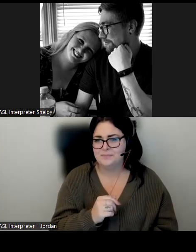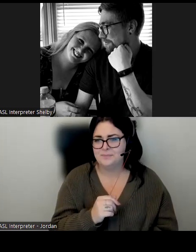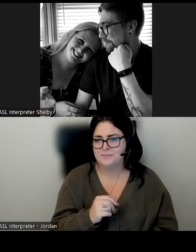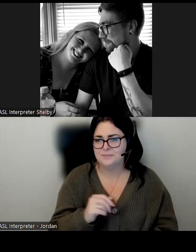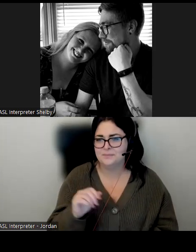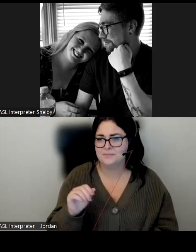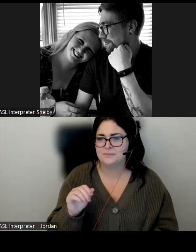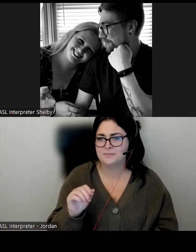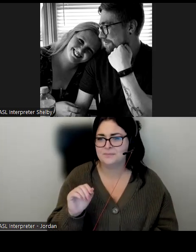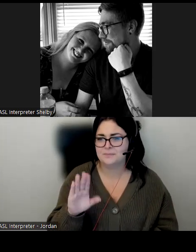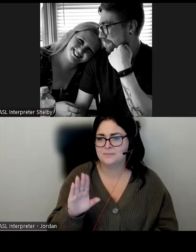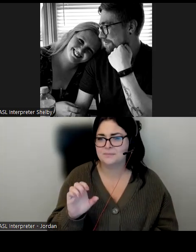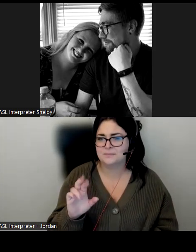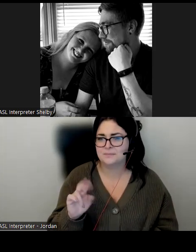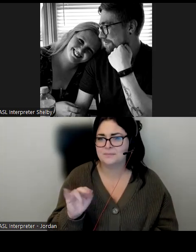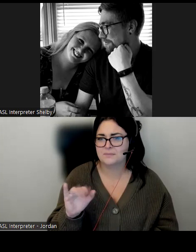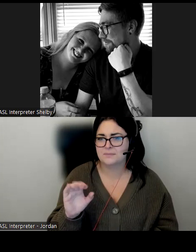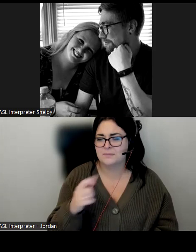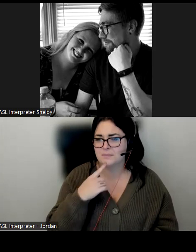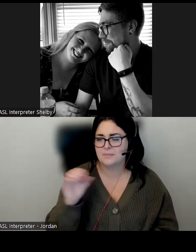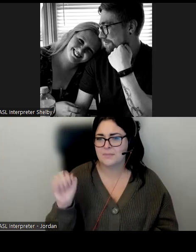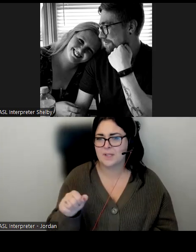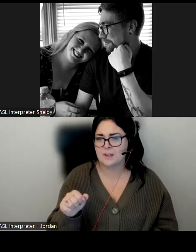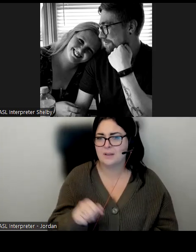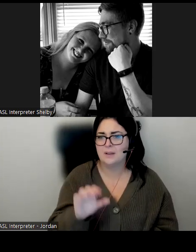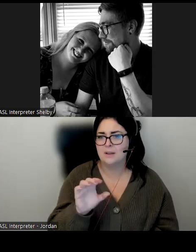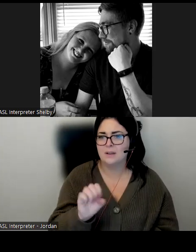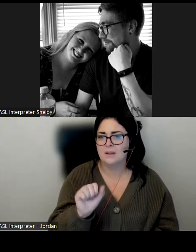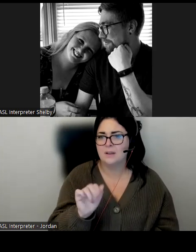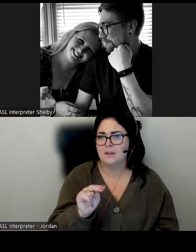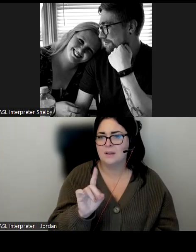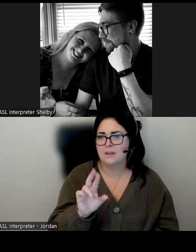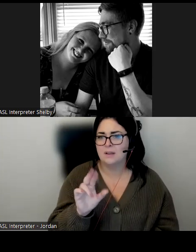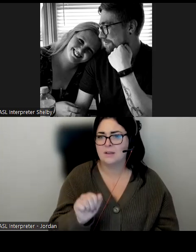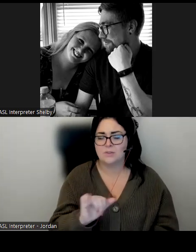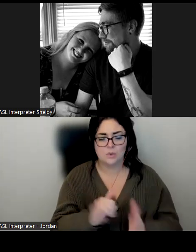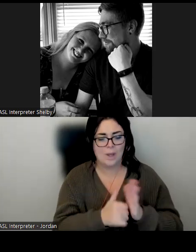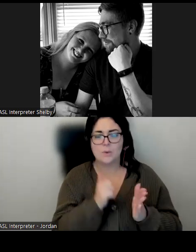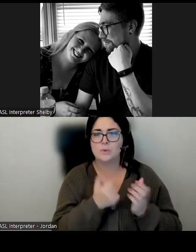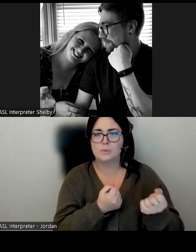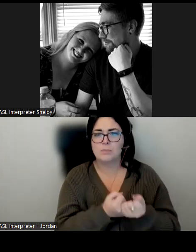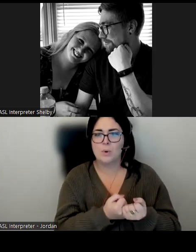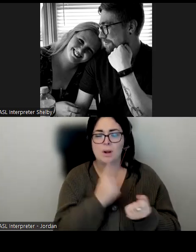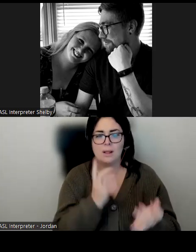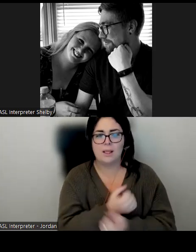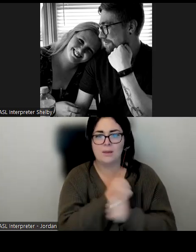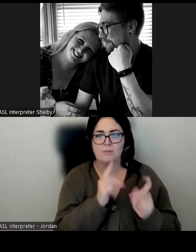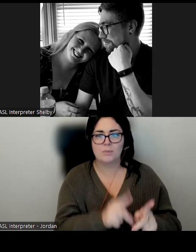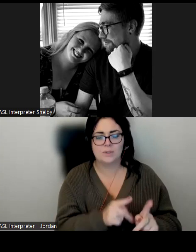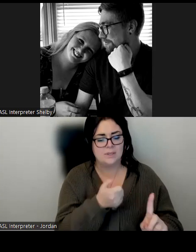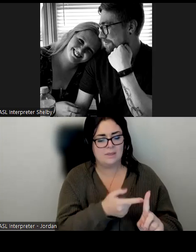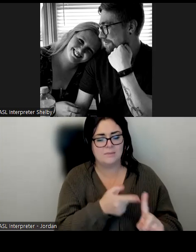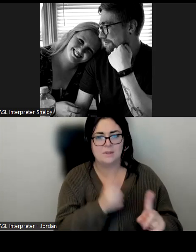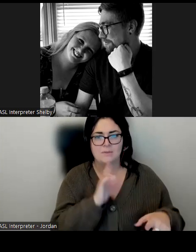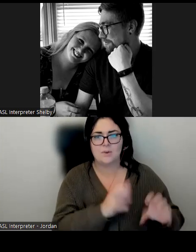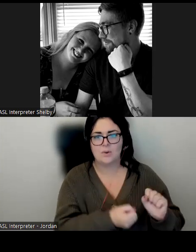Yes. So how to support a loved one who is grieving? Yeah, like for instance, let's say the